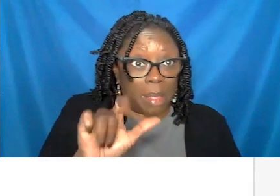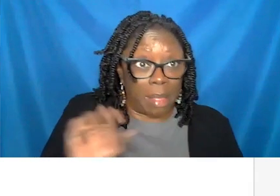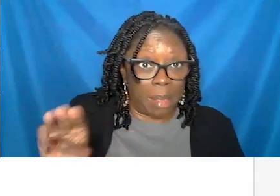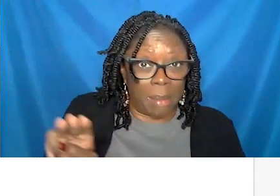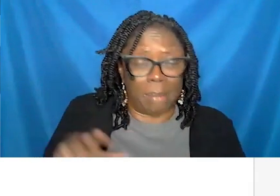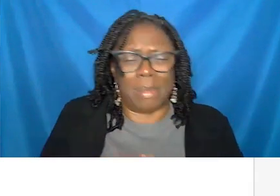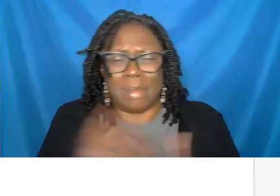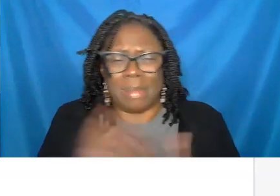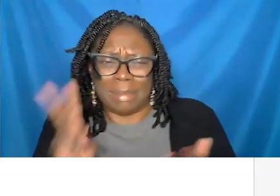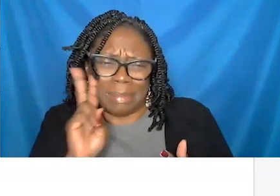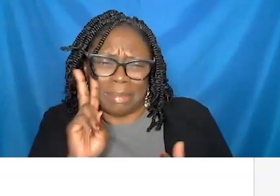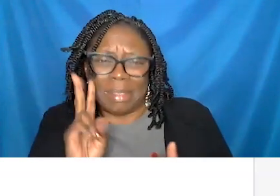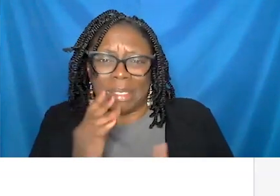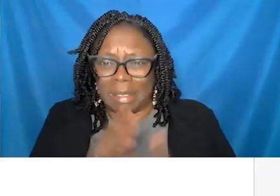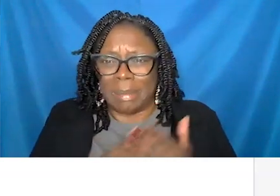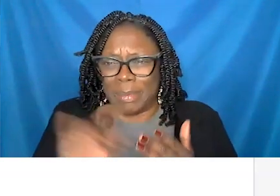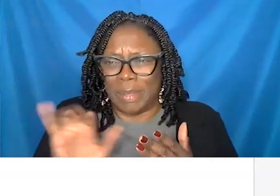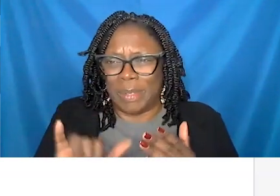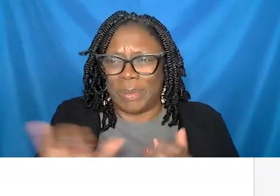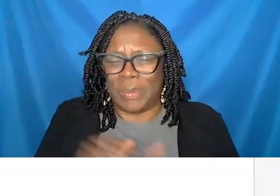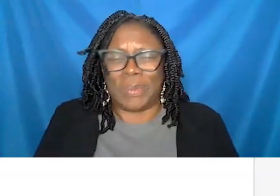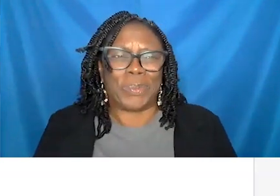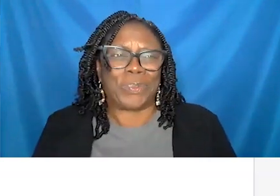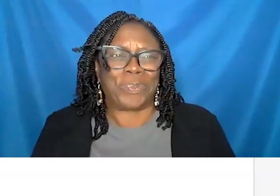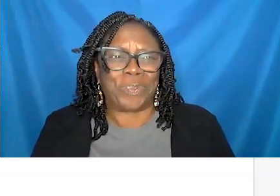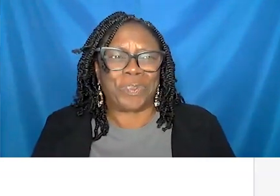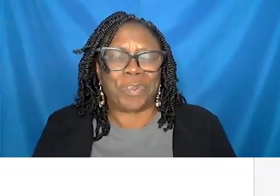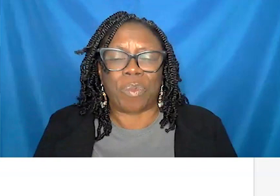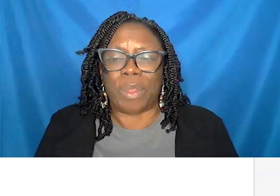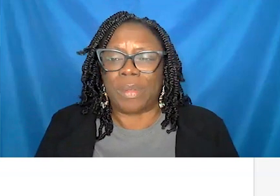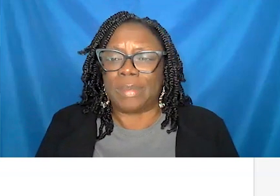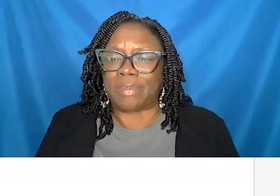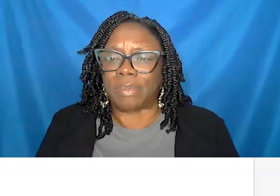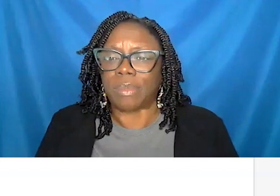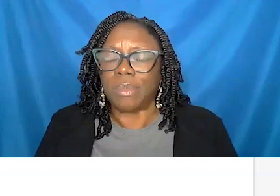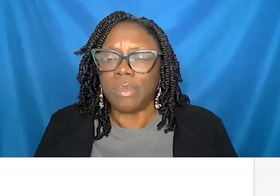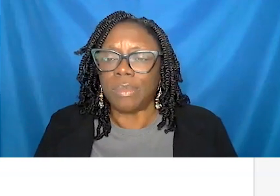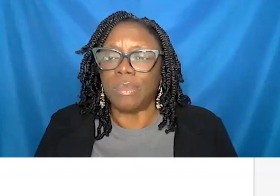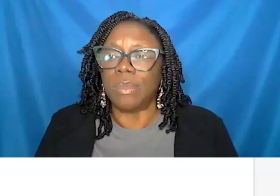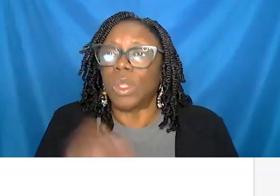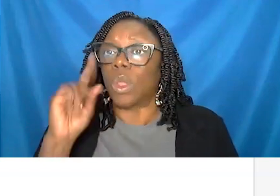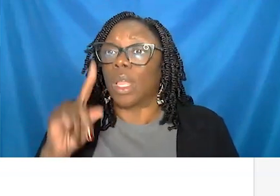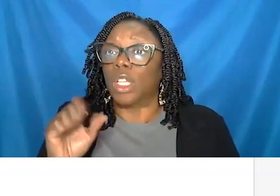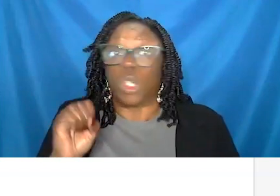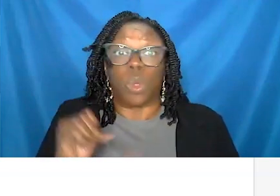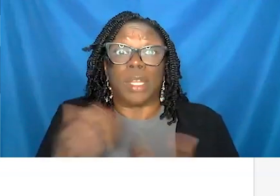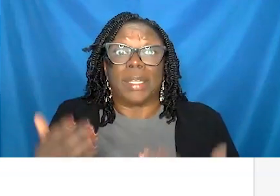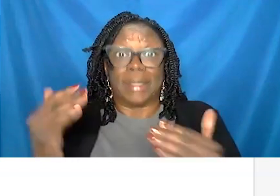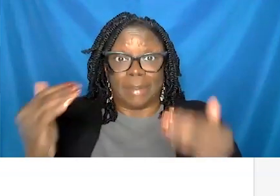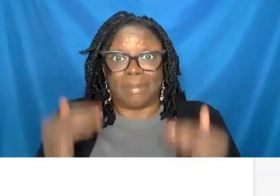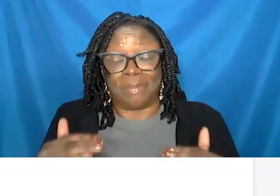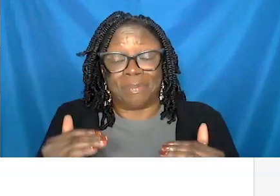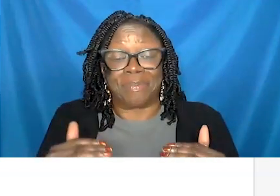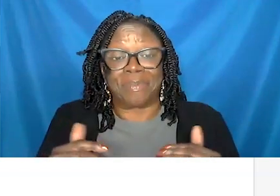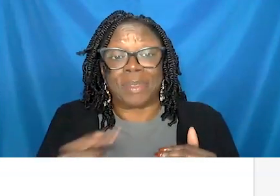up on your own. A lot of people do that as well, including students. But okay, so as I was